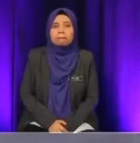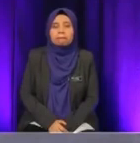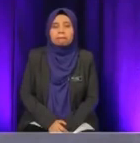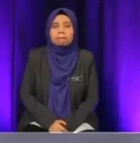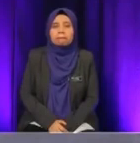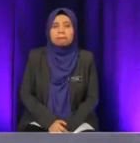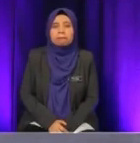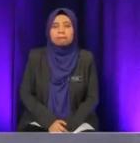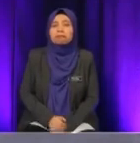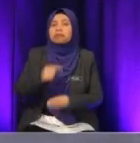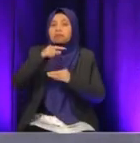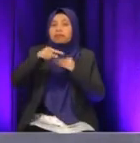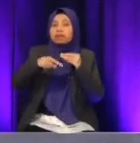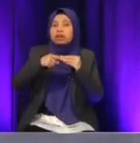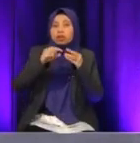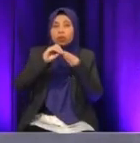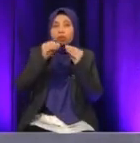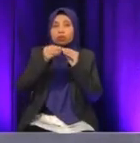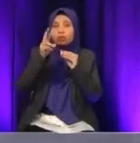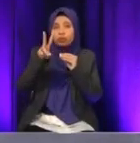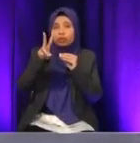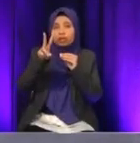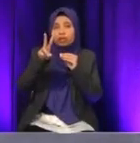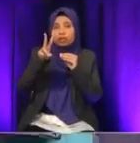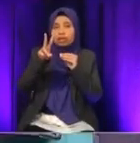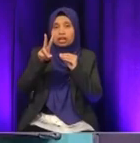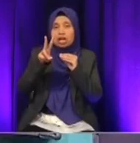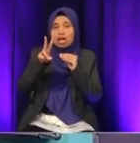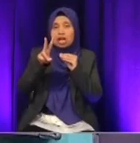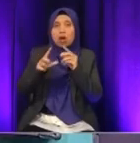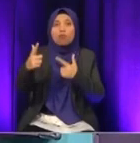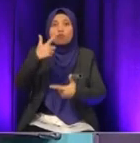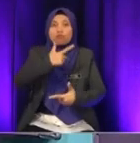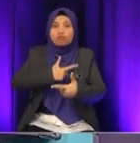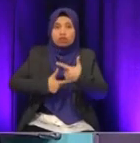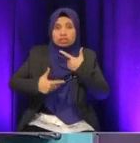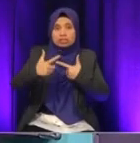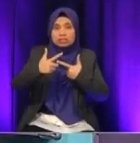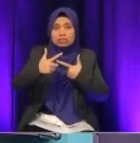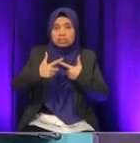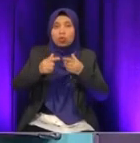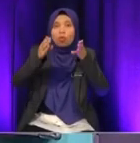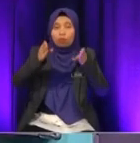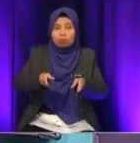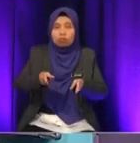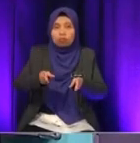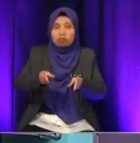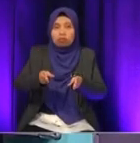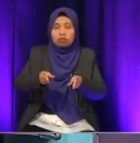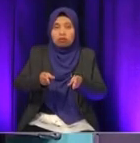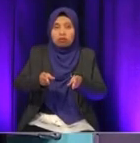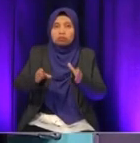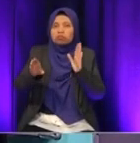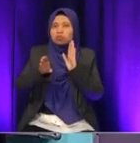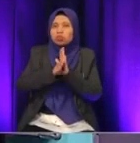Okay, what about the second one? Okay, for the second task, visiting an old person in his or her home. So do you think this task is